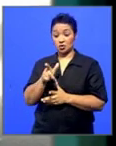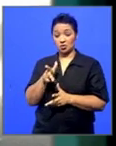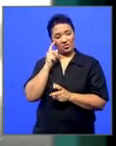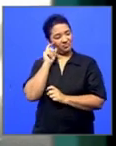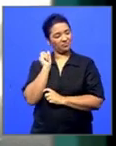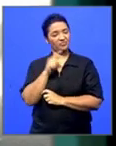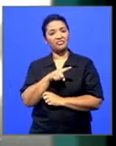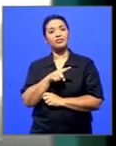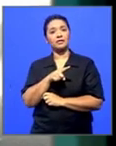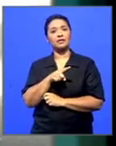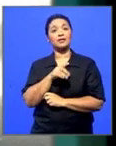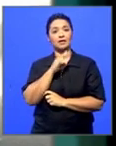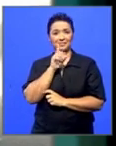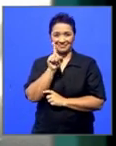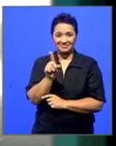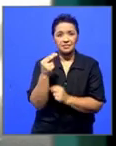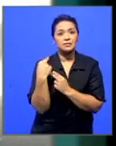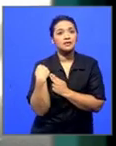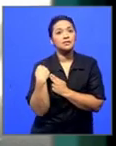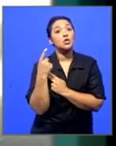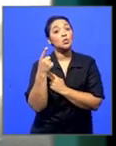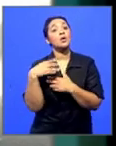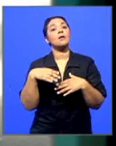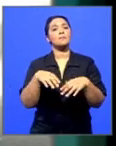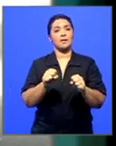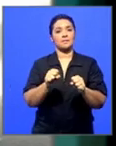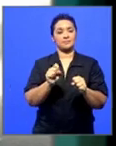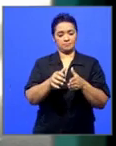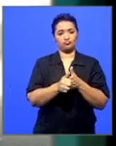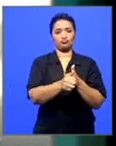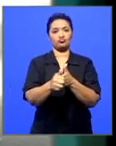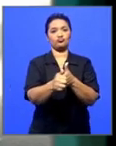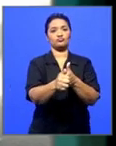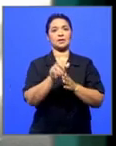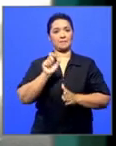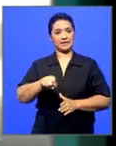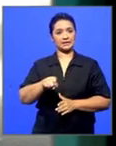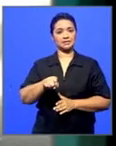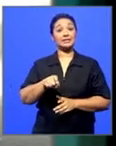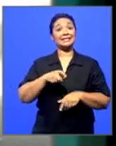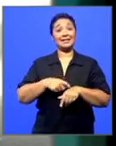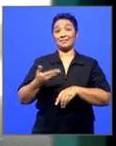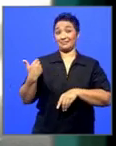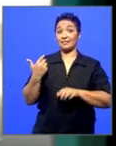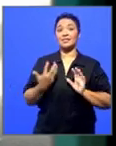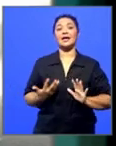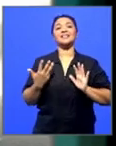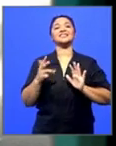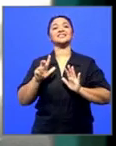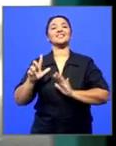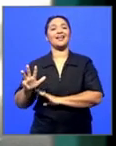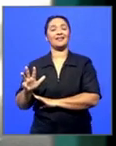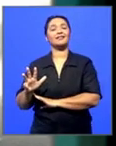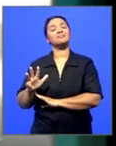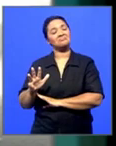listen, it is your duty to take over and lead it in the proper direction. I'm talking 1979.